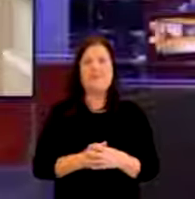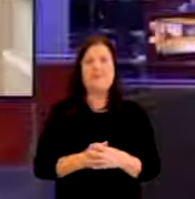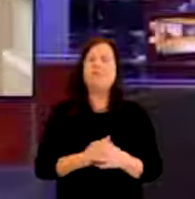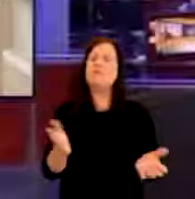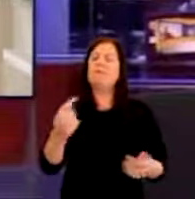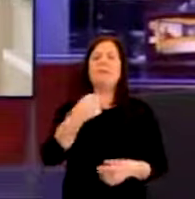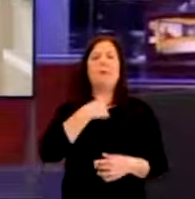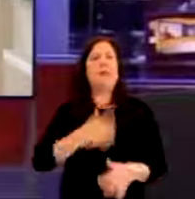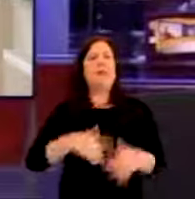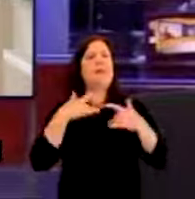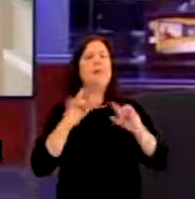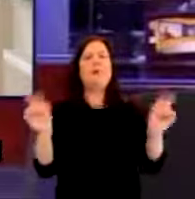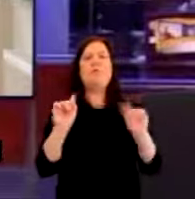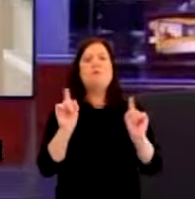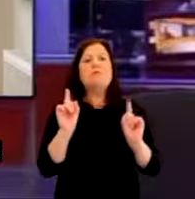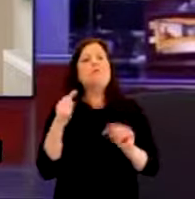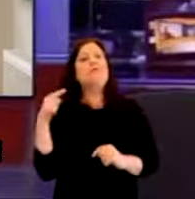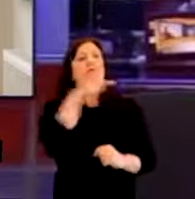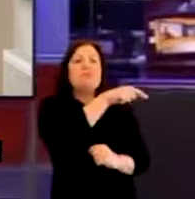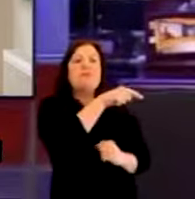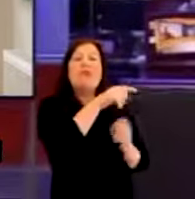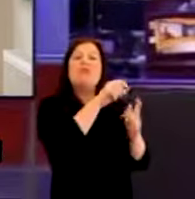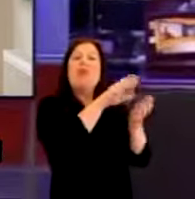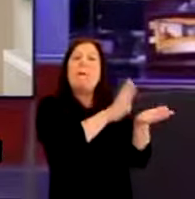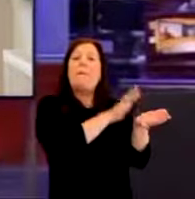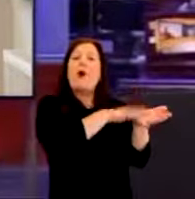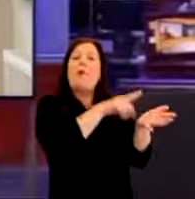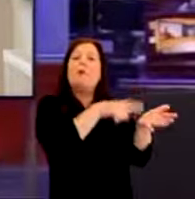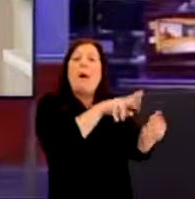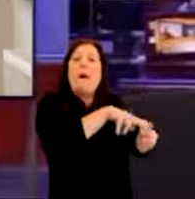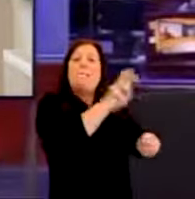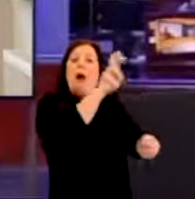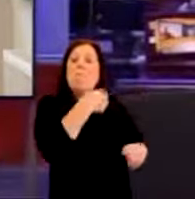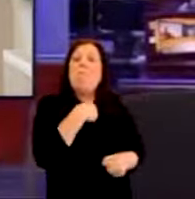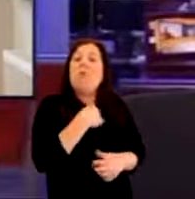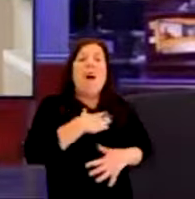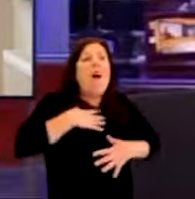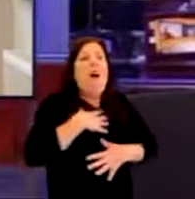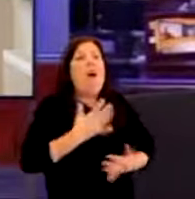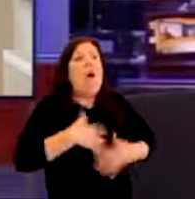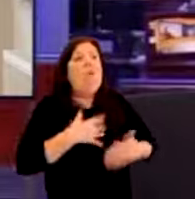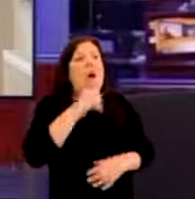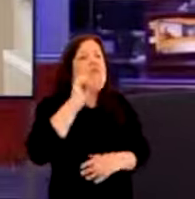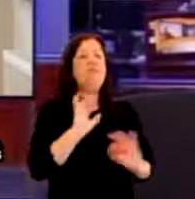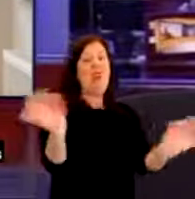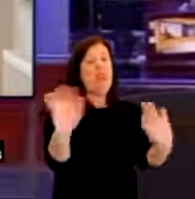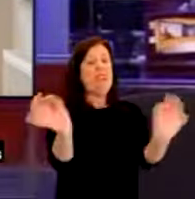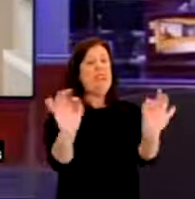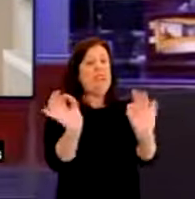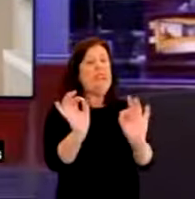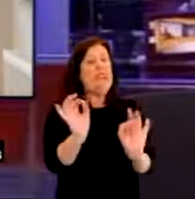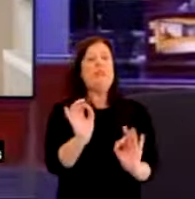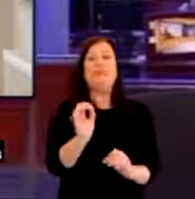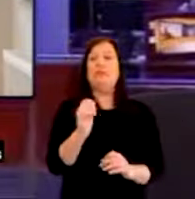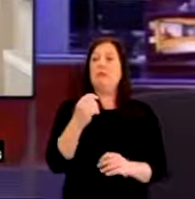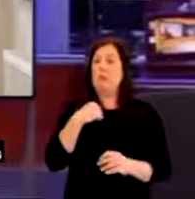And I, for one, will not be shedding a tear at his departure. As our nation emerges from this pandemic, we will also